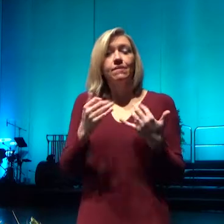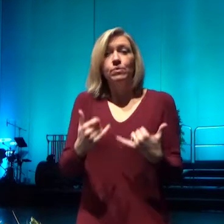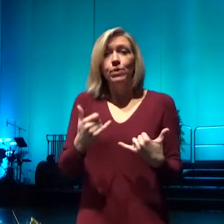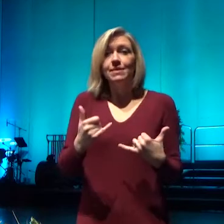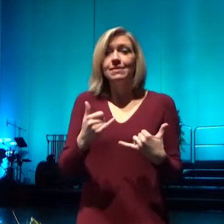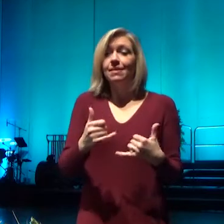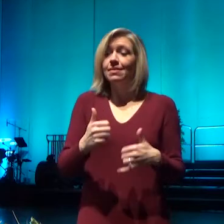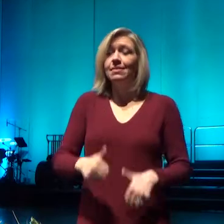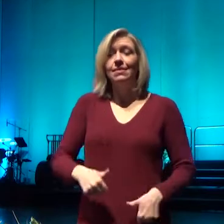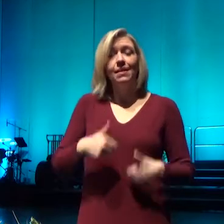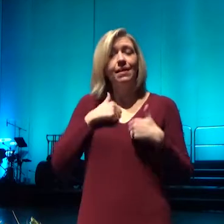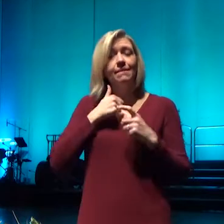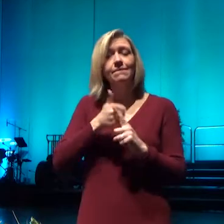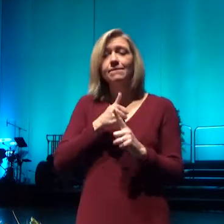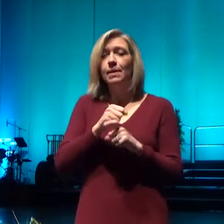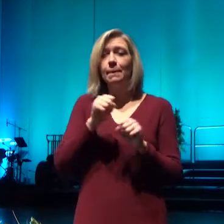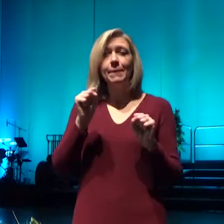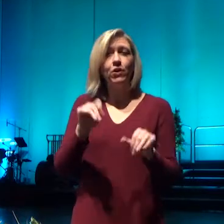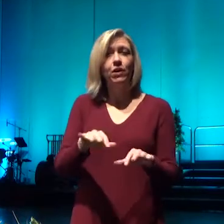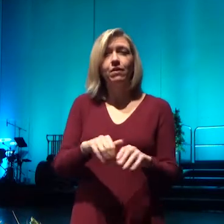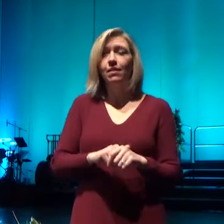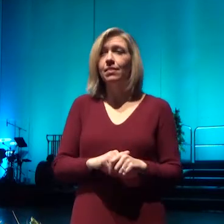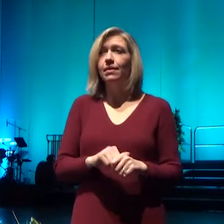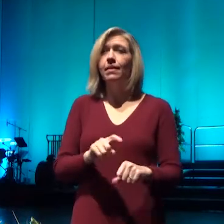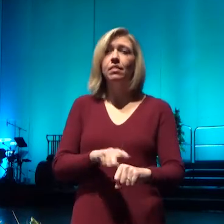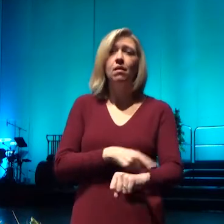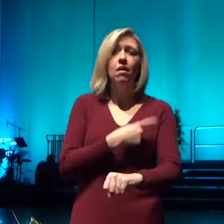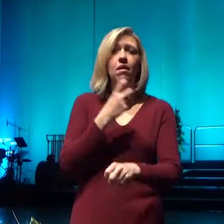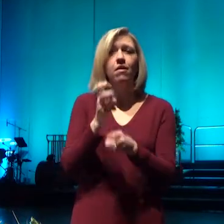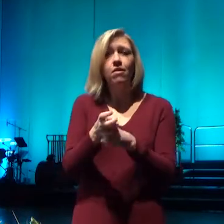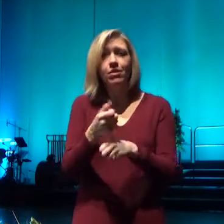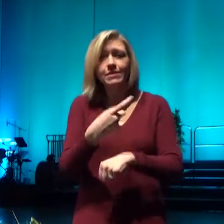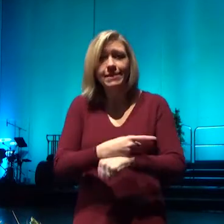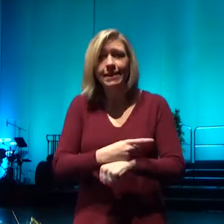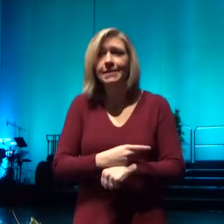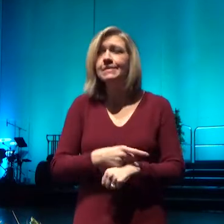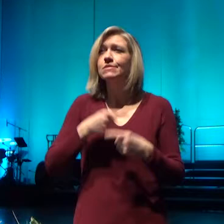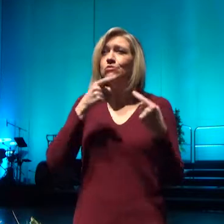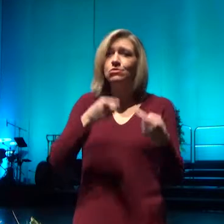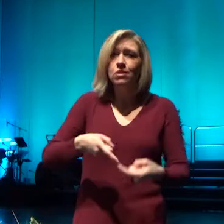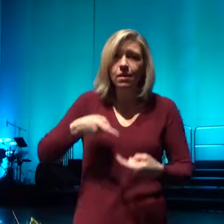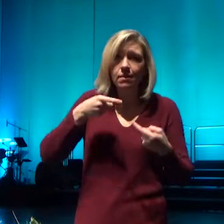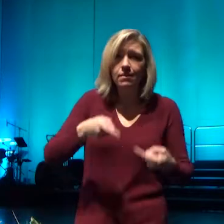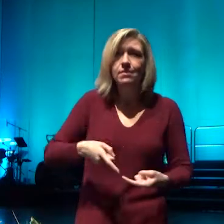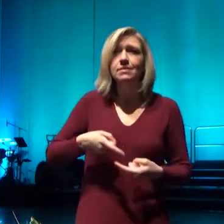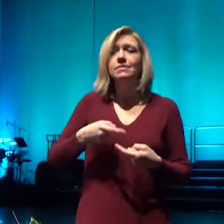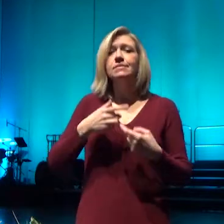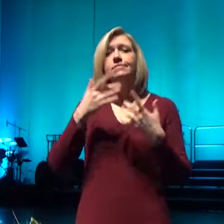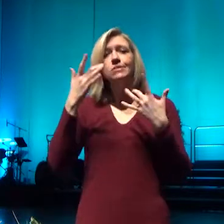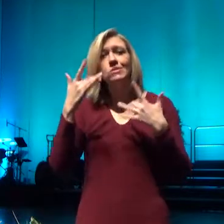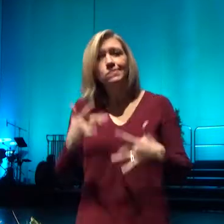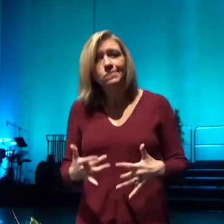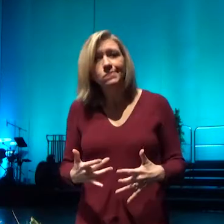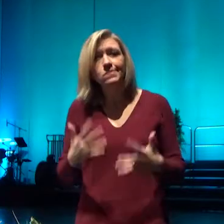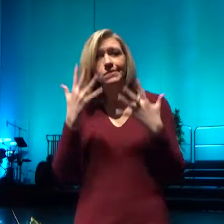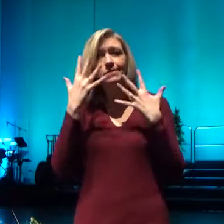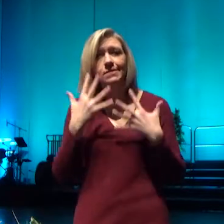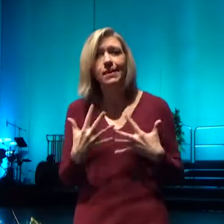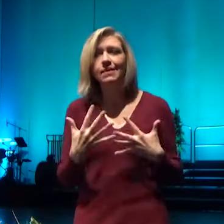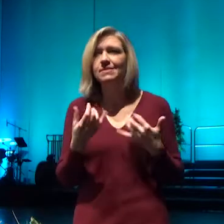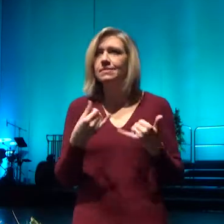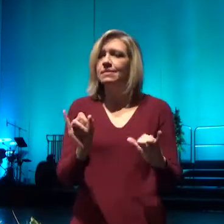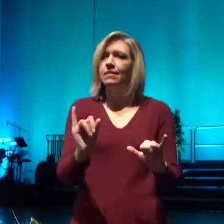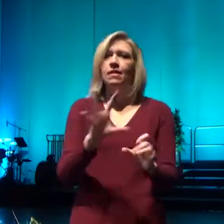life is a miracle. Even in the long days, even in the struggles, even in the depression or the sadness,